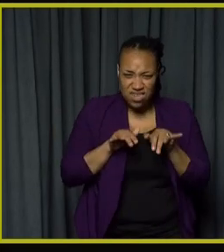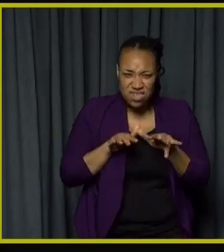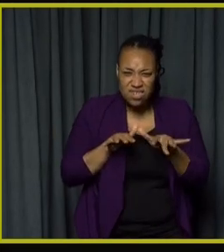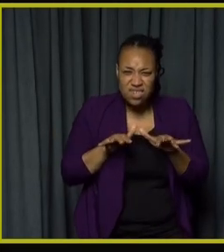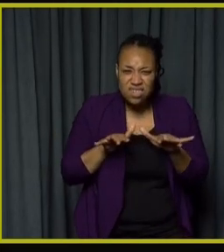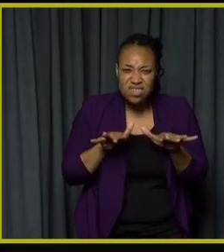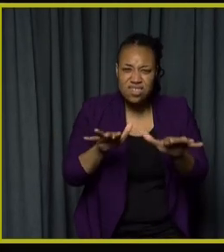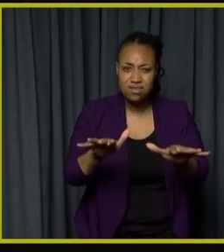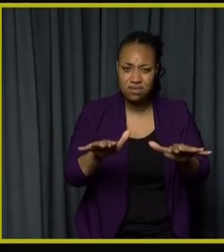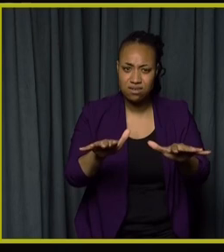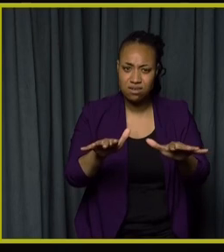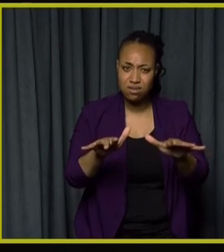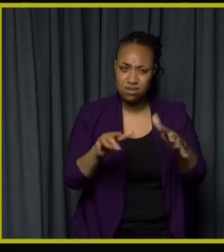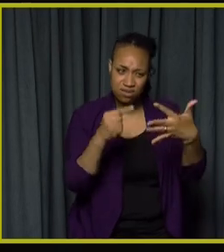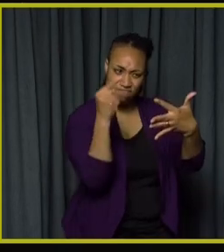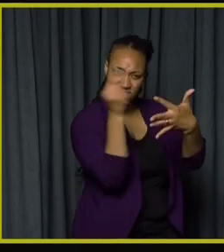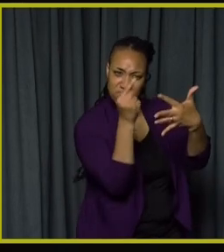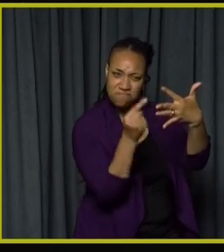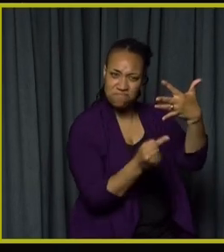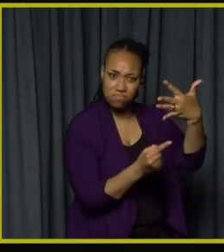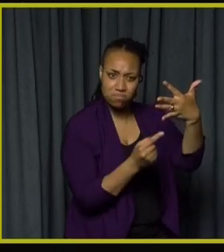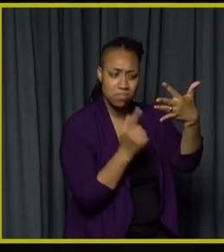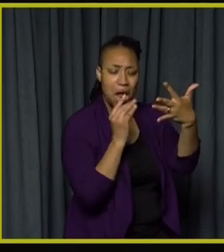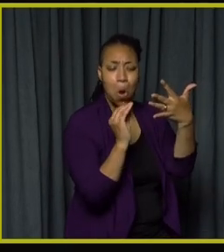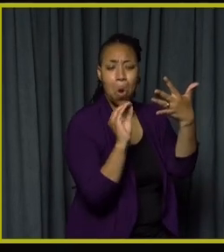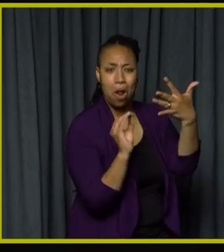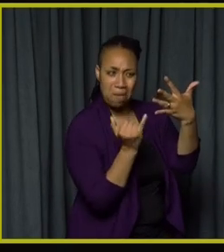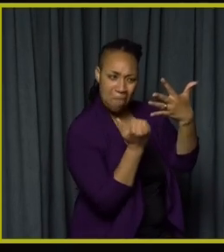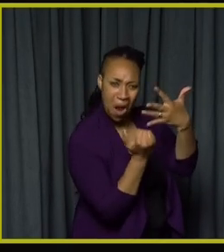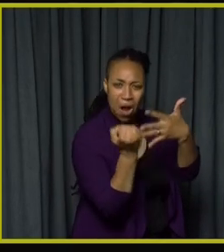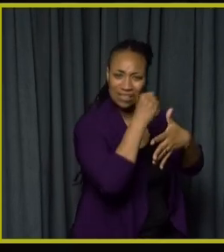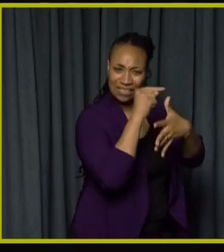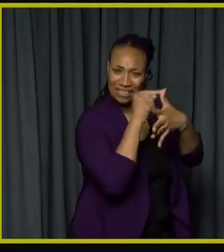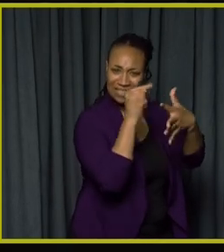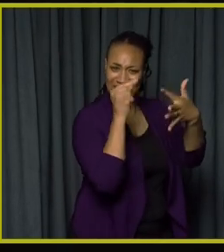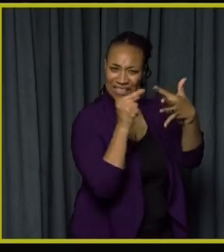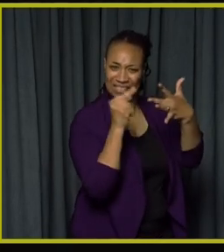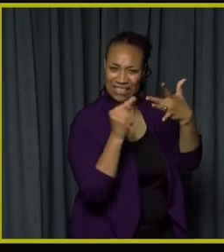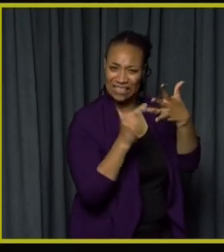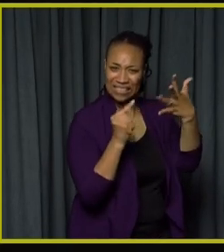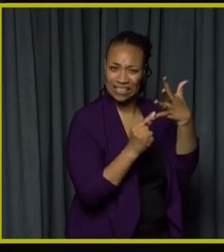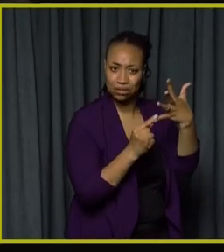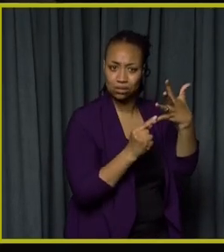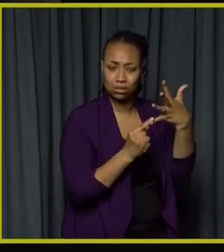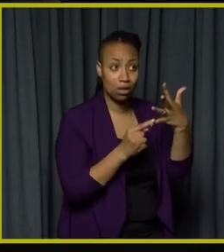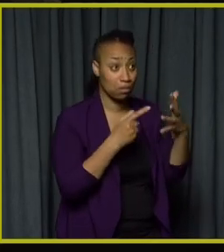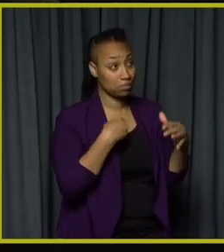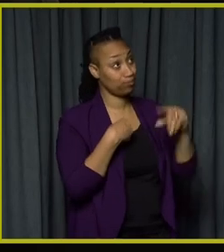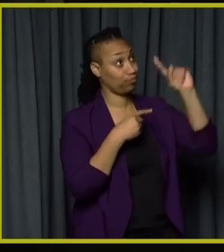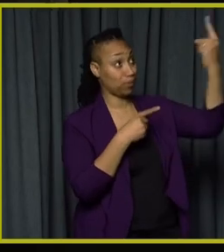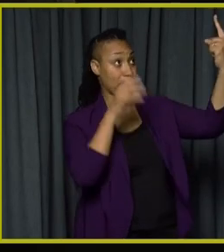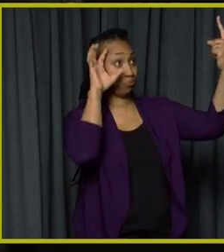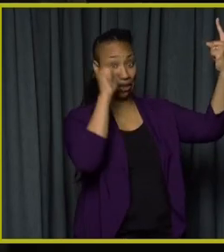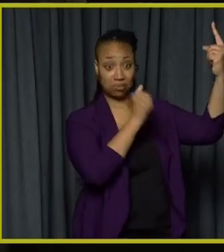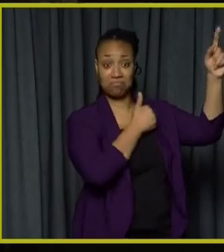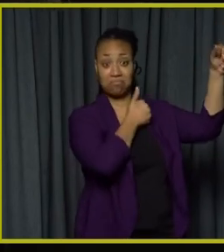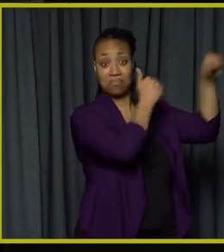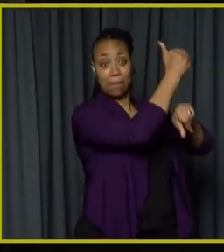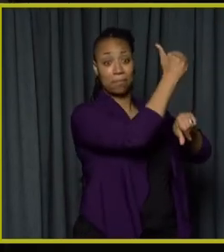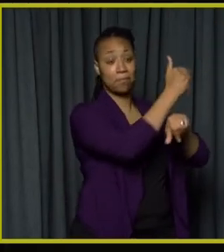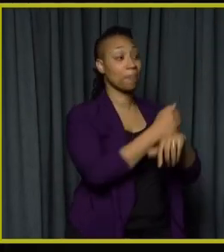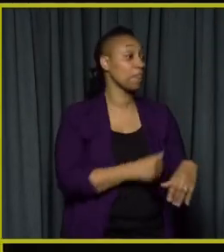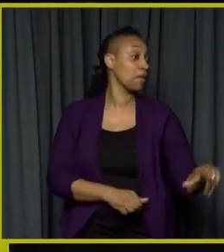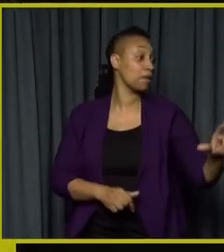we face is about a single individual in office or one political party alone. Sure, we're clear about what's